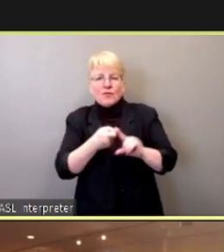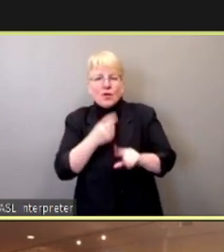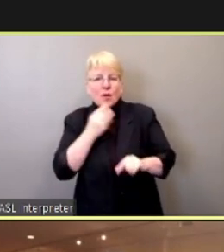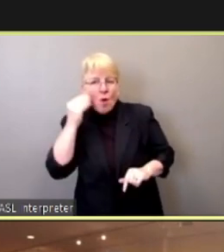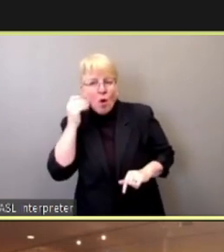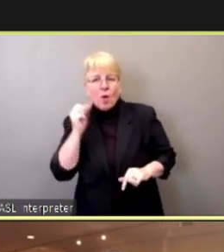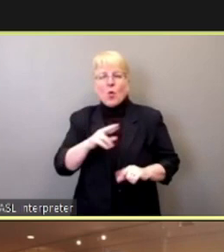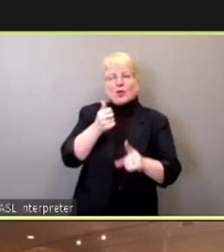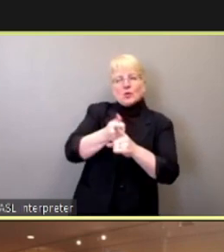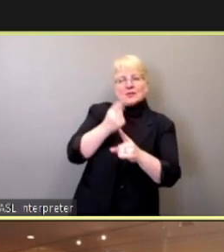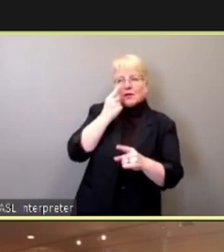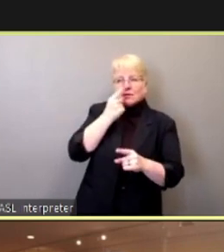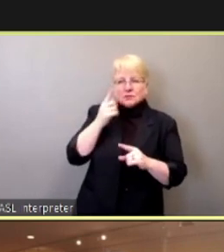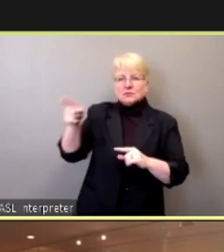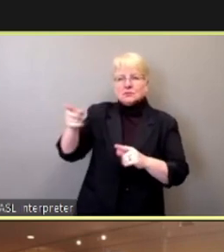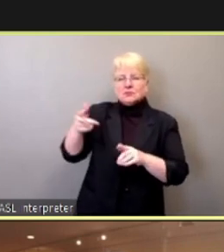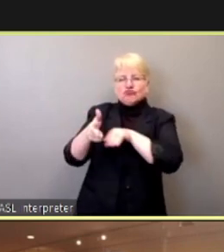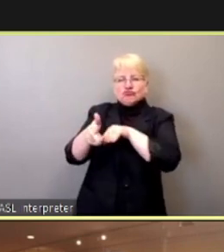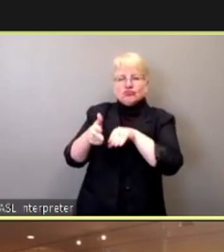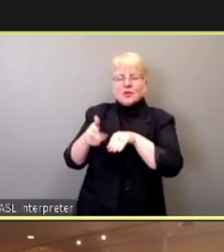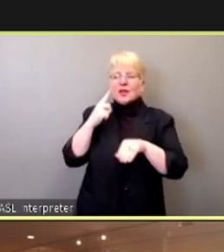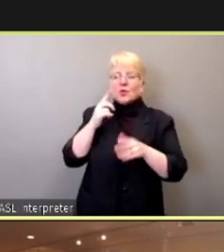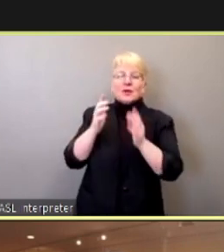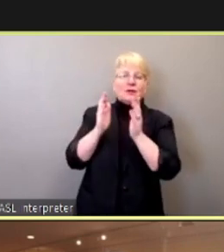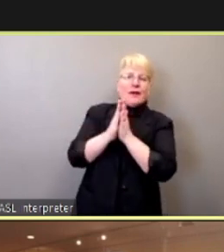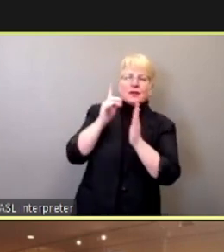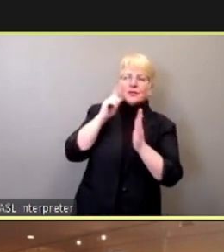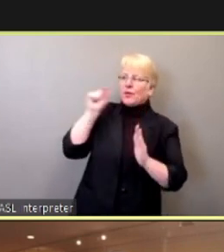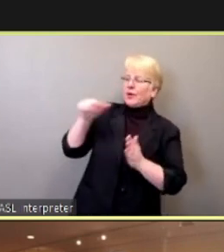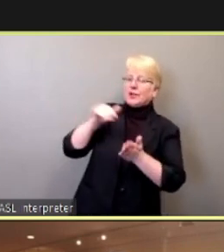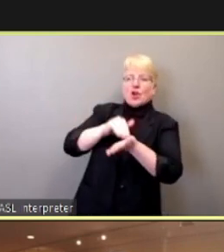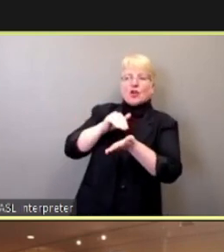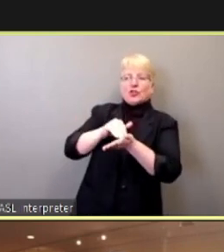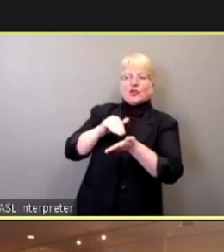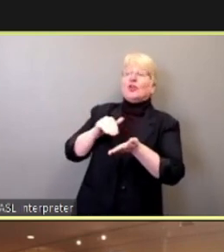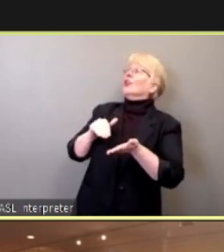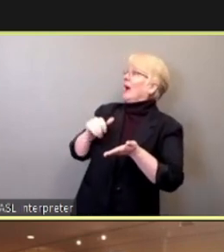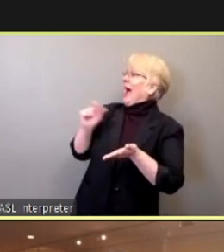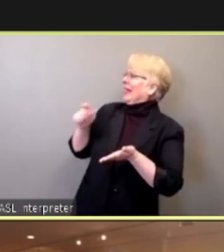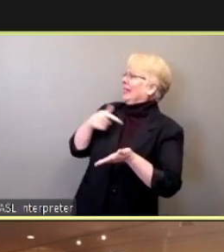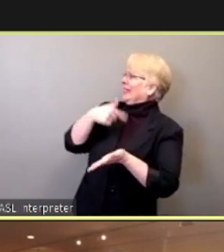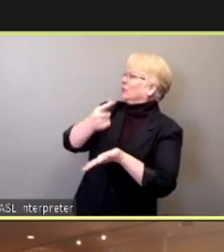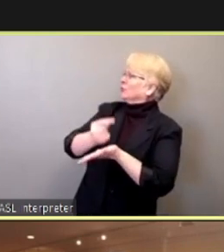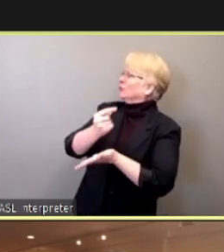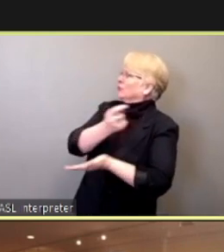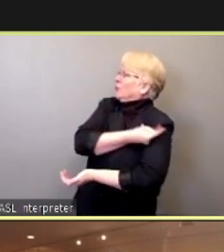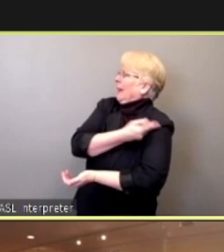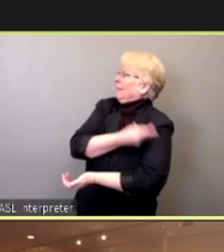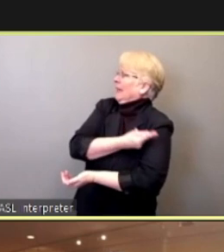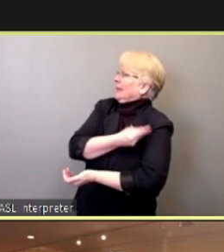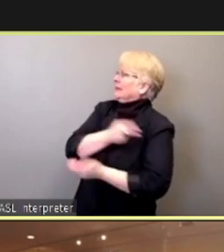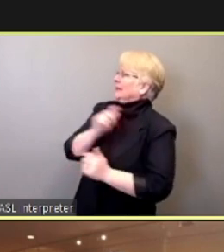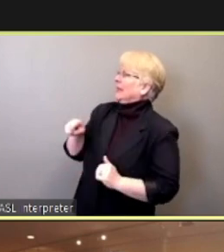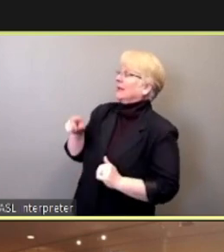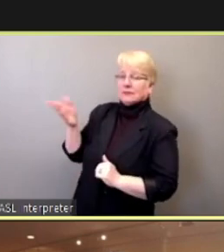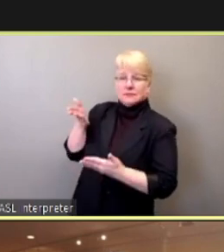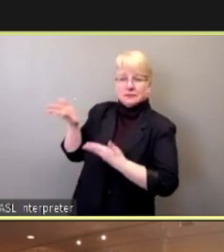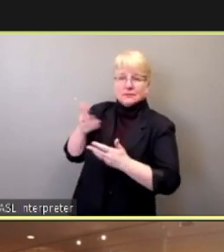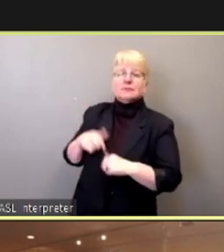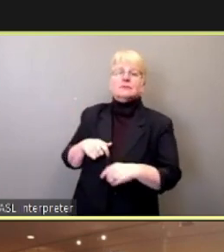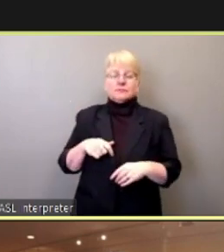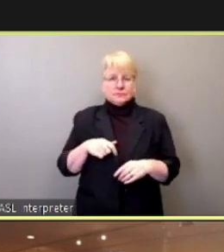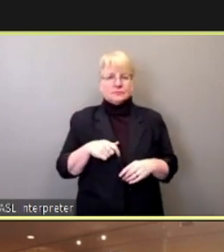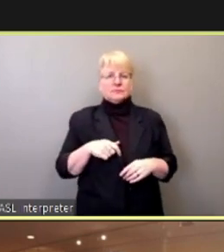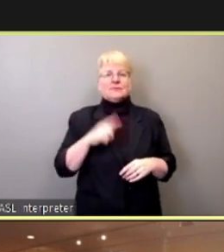care physician about a referral to get you into the system to get treatment. The sooner you get treatment after the positive test, if you meet